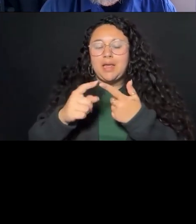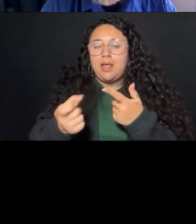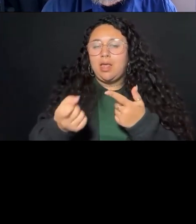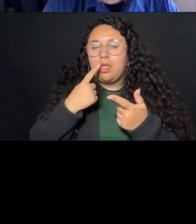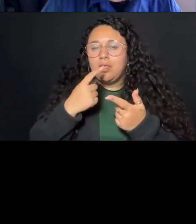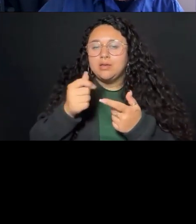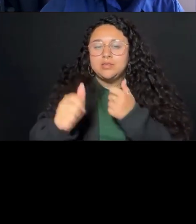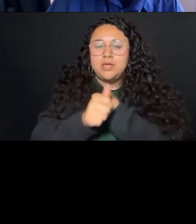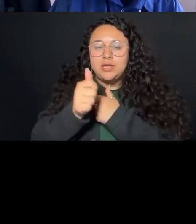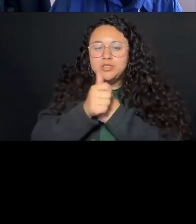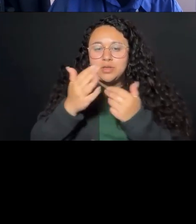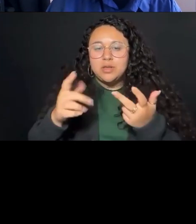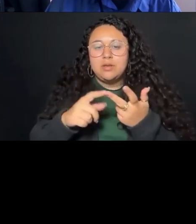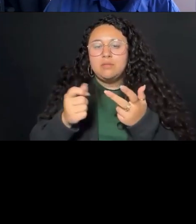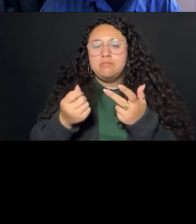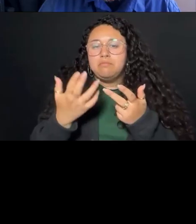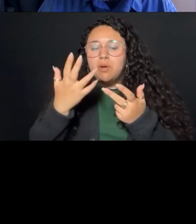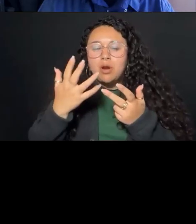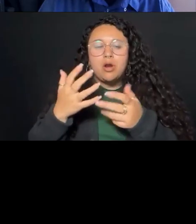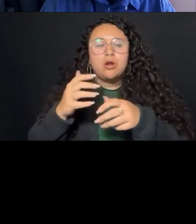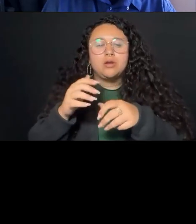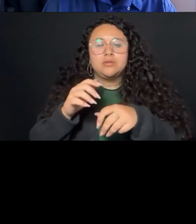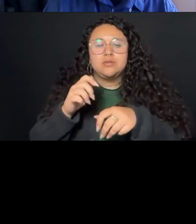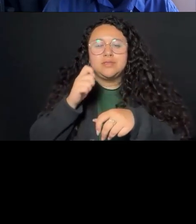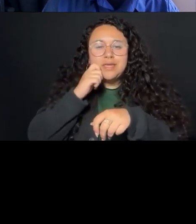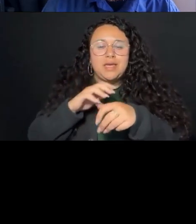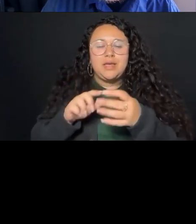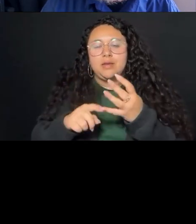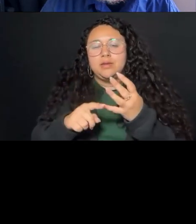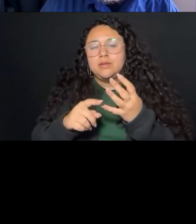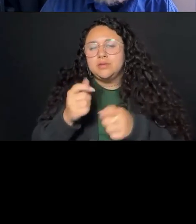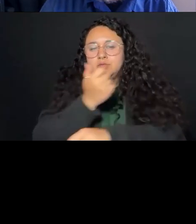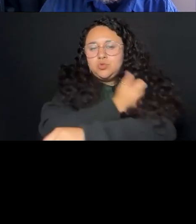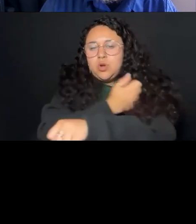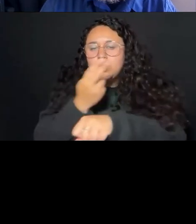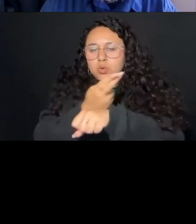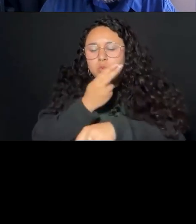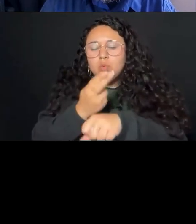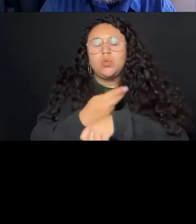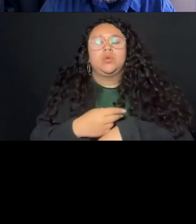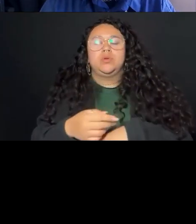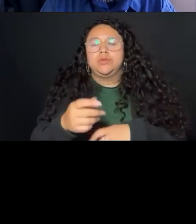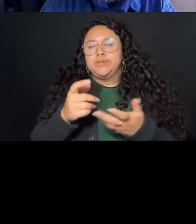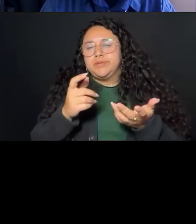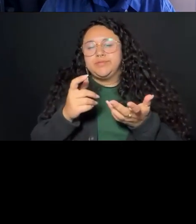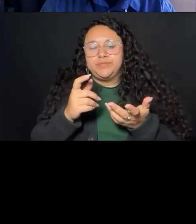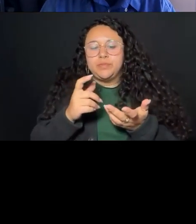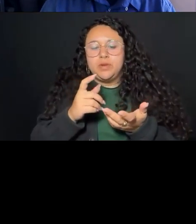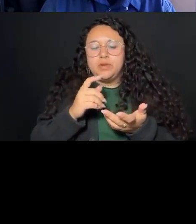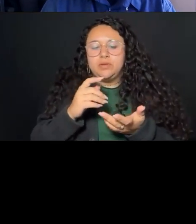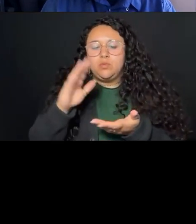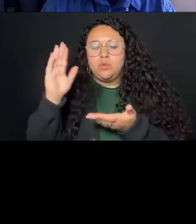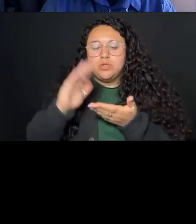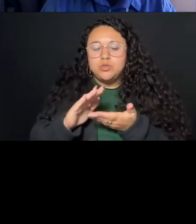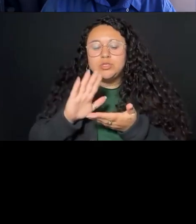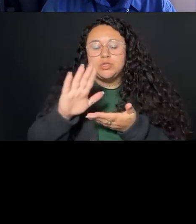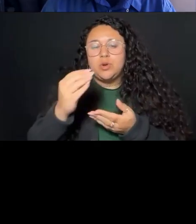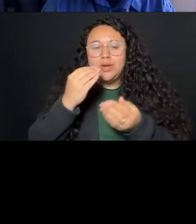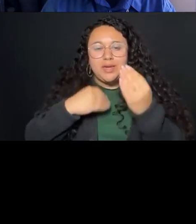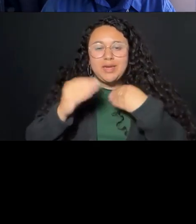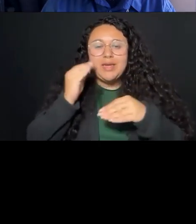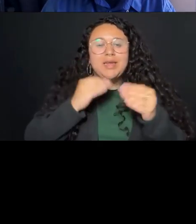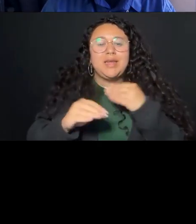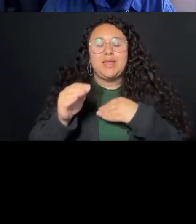eating, intentionally neglecting medical needs. Those are excellent examples. Yes.